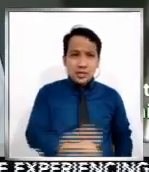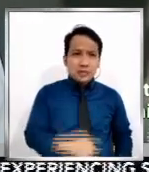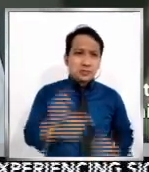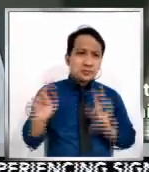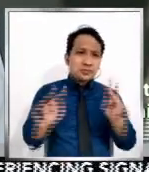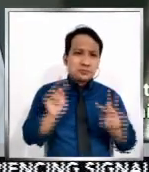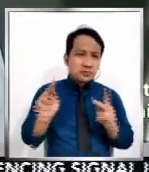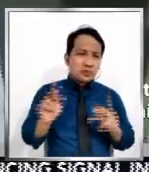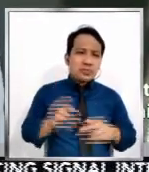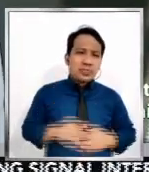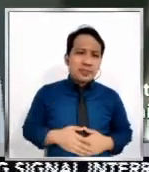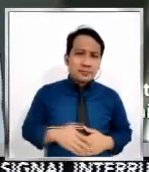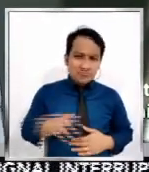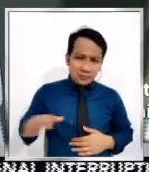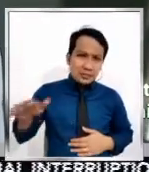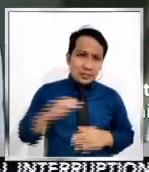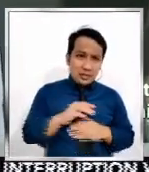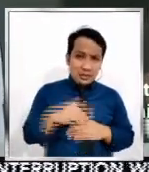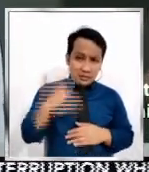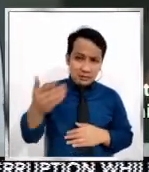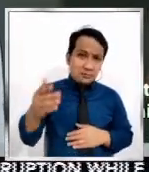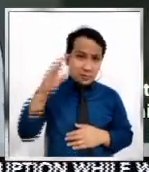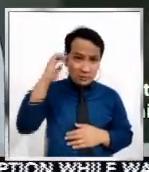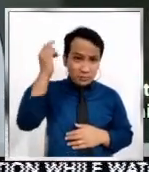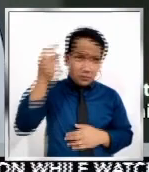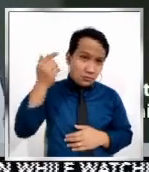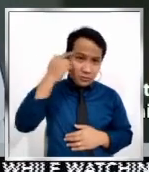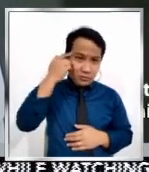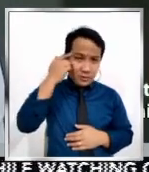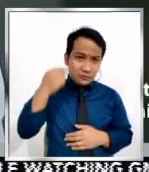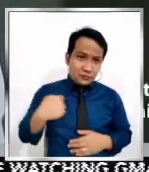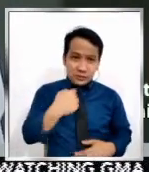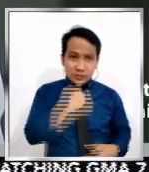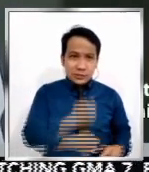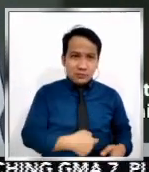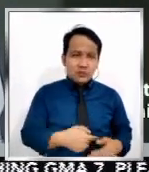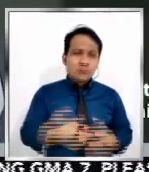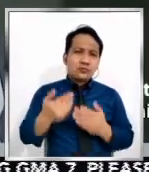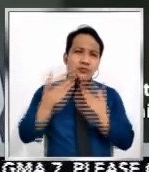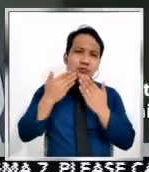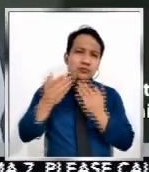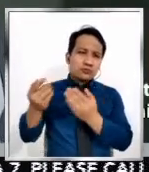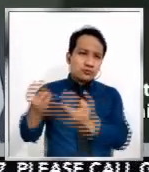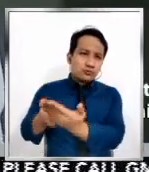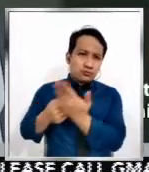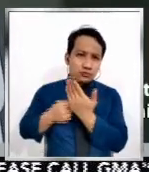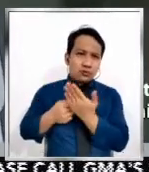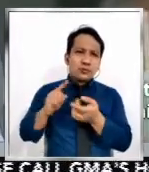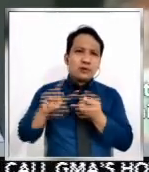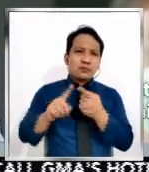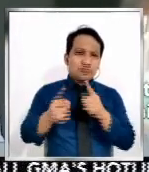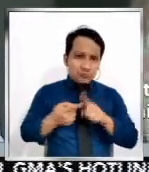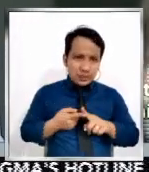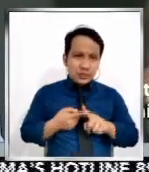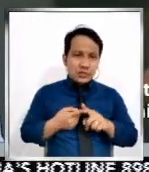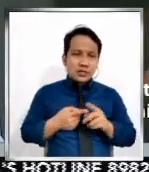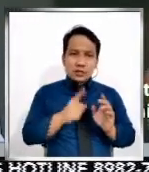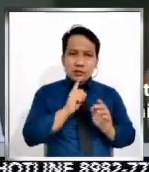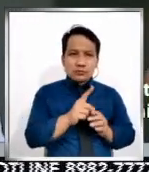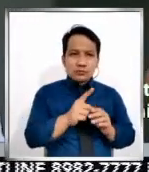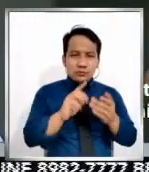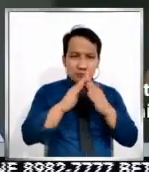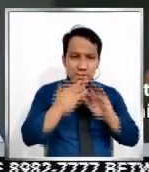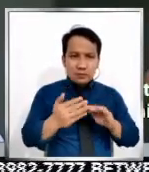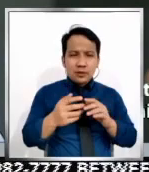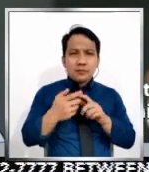the government of China for this gesture of friendship and solidarity. I am directing